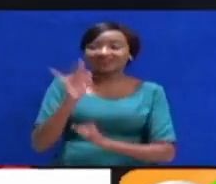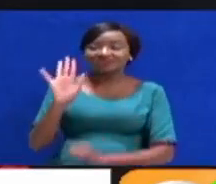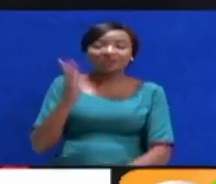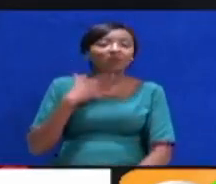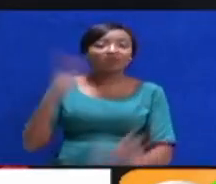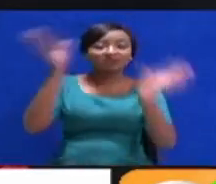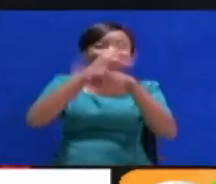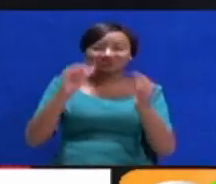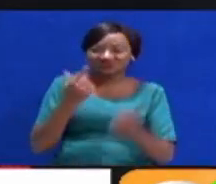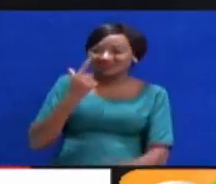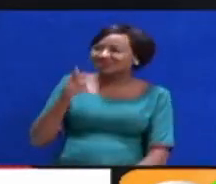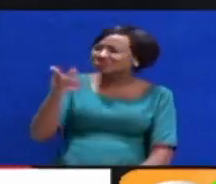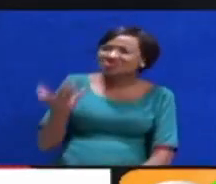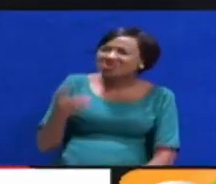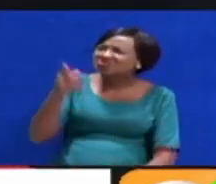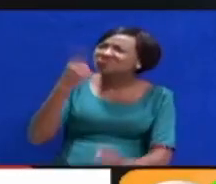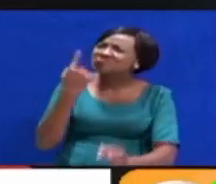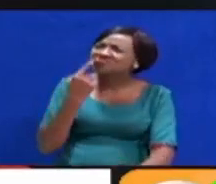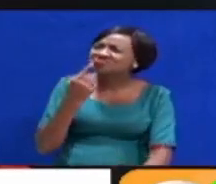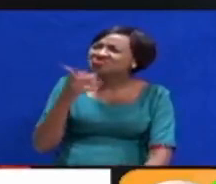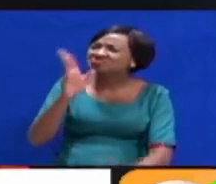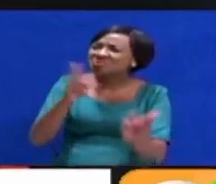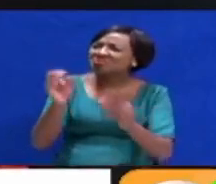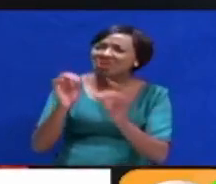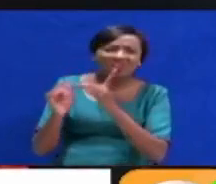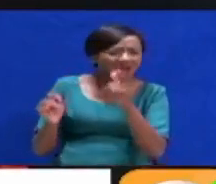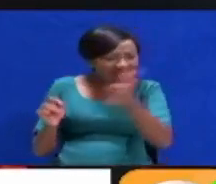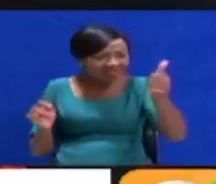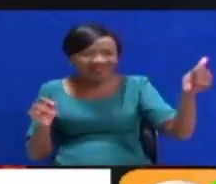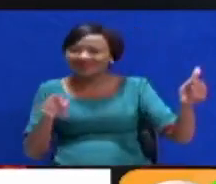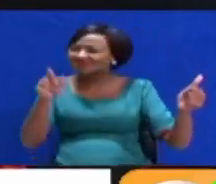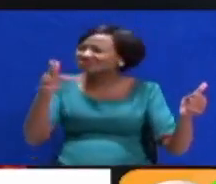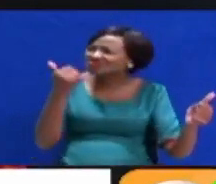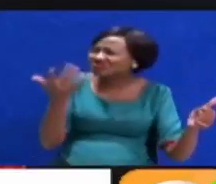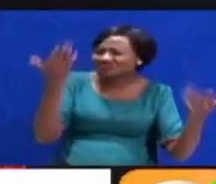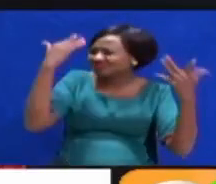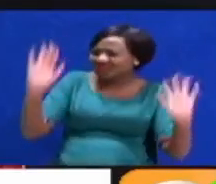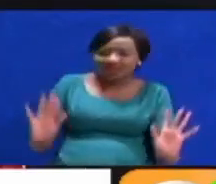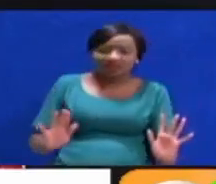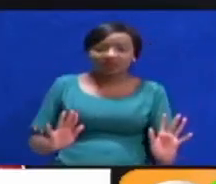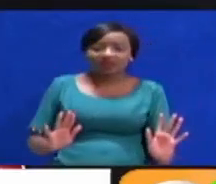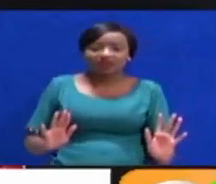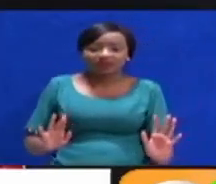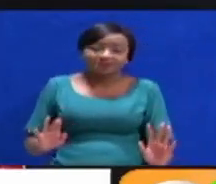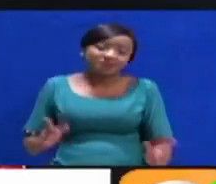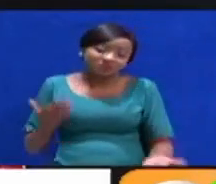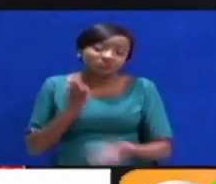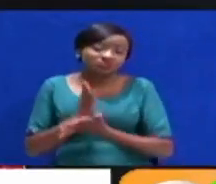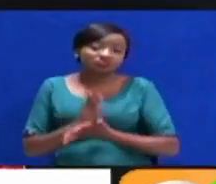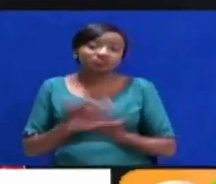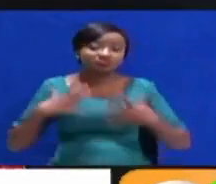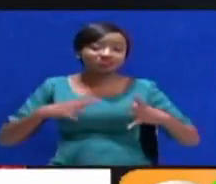on normalcy. Despite the concept of self-rule, the voter's mind has been trained to operate within the limits of